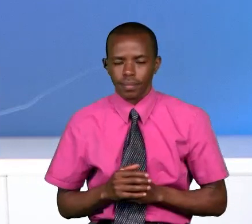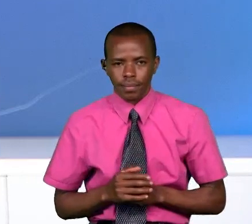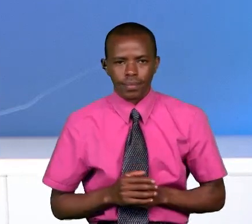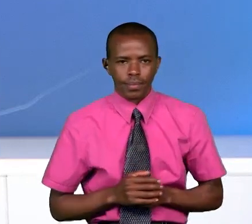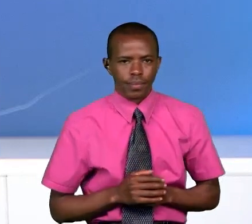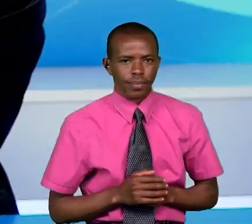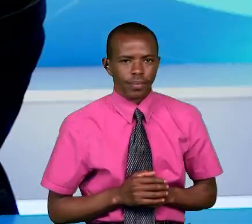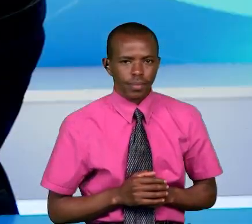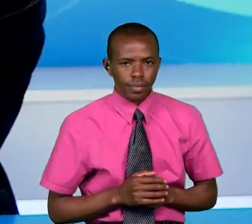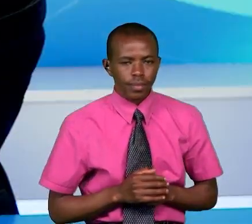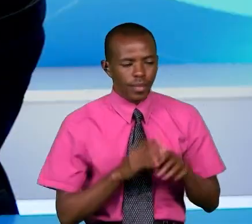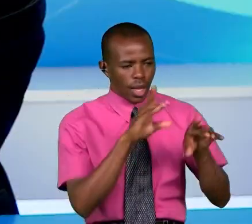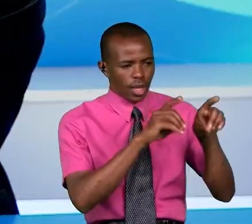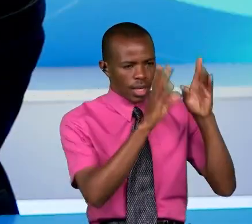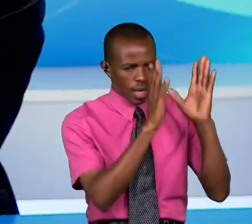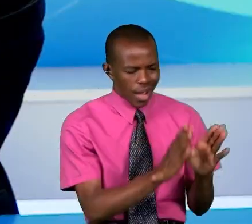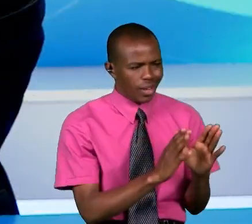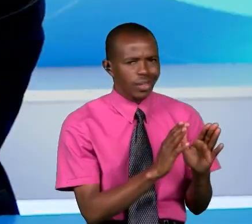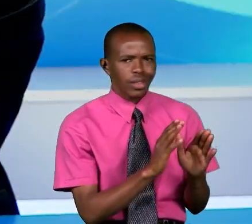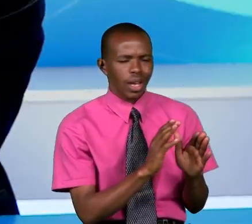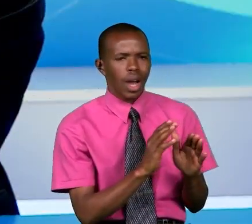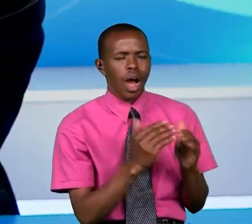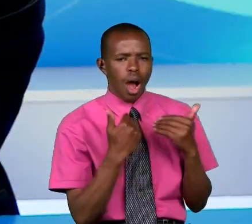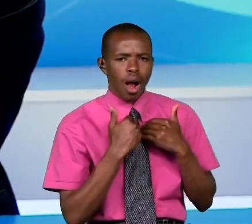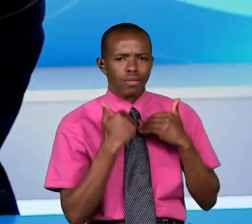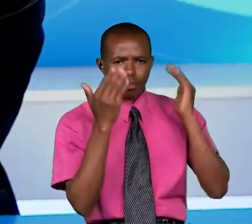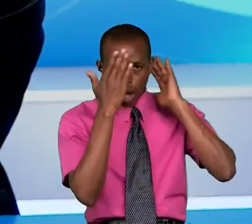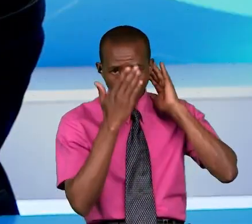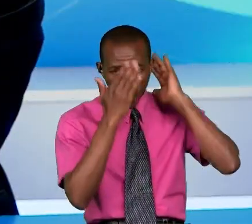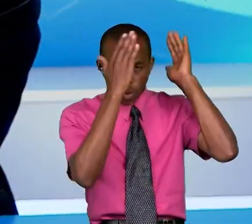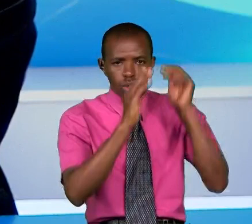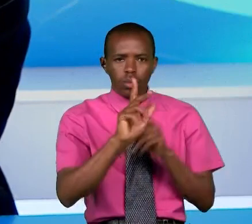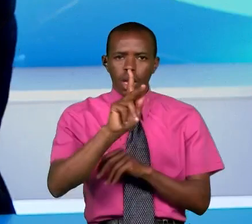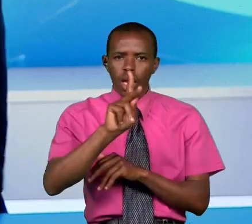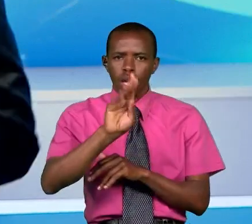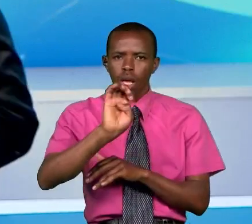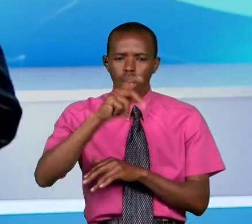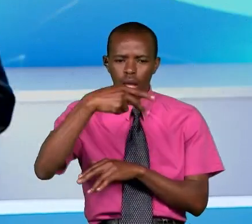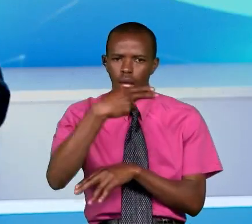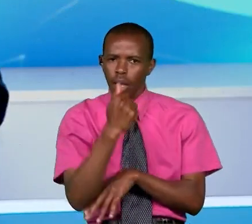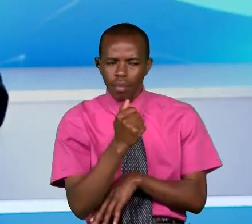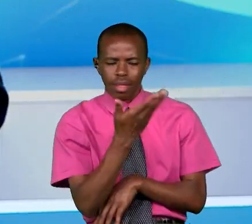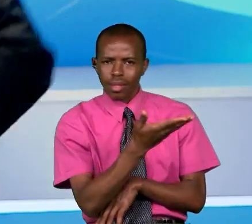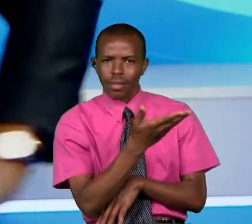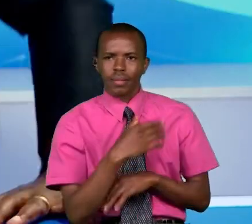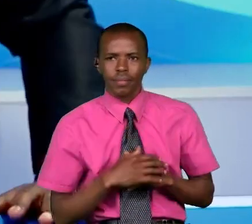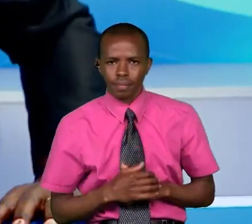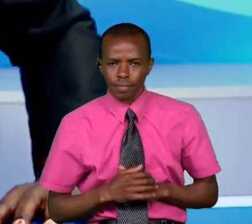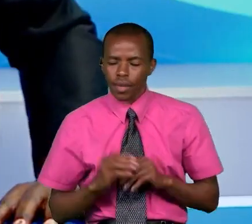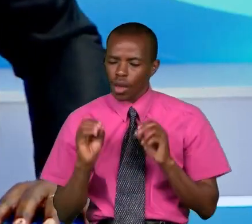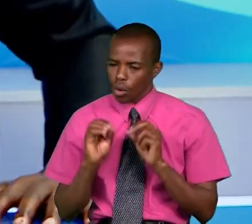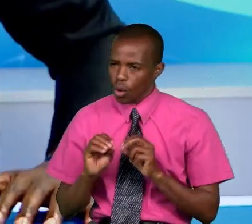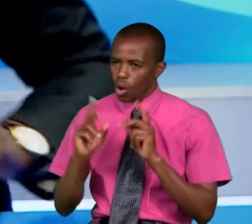All right. Director, do we have Bishop Kefa Omai? You told me we had him. Do we have him? All